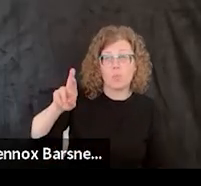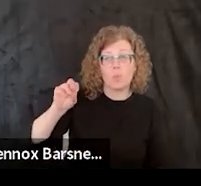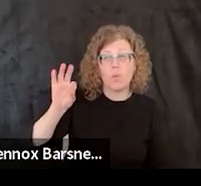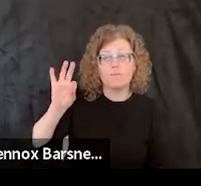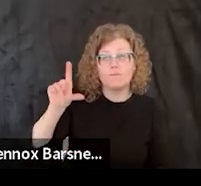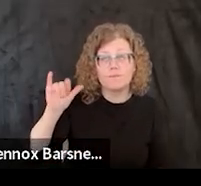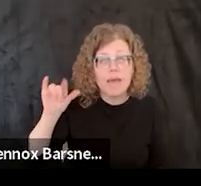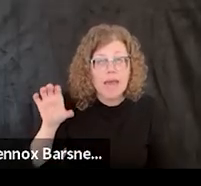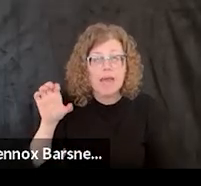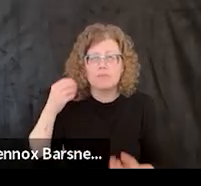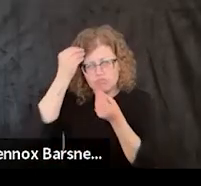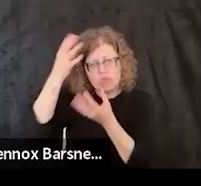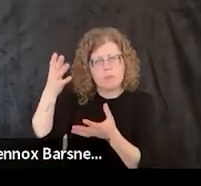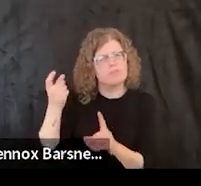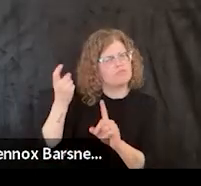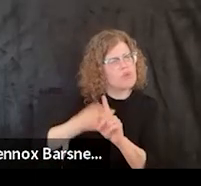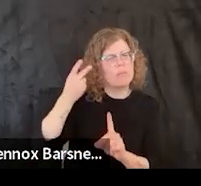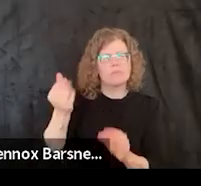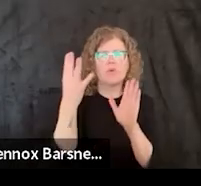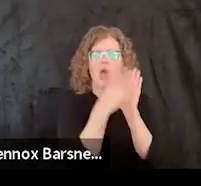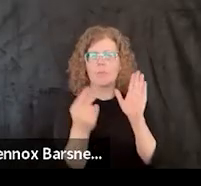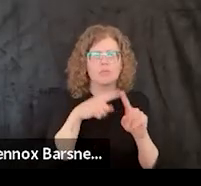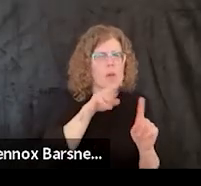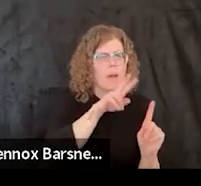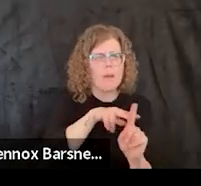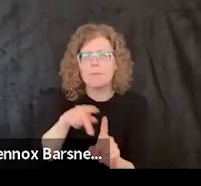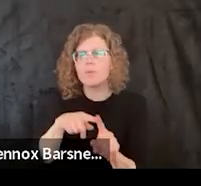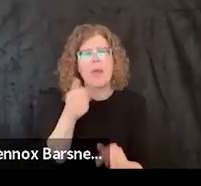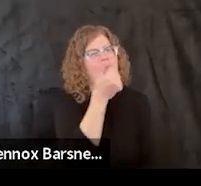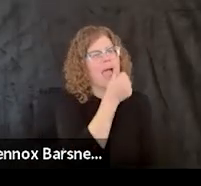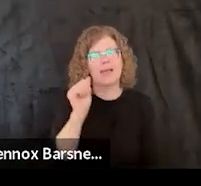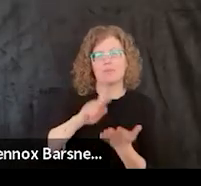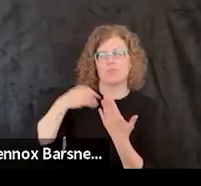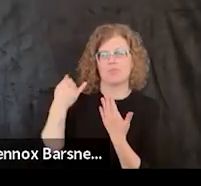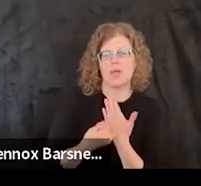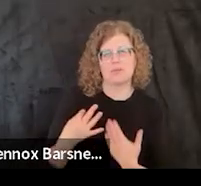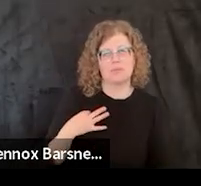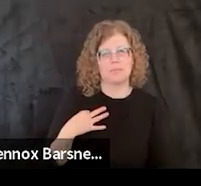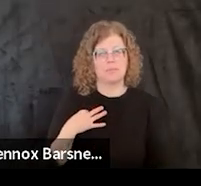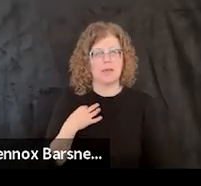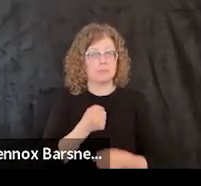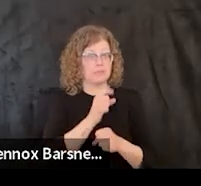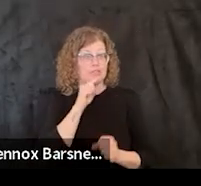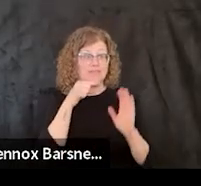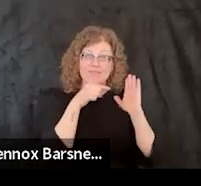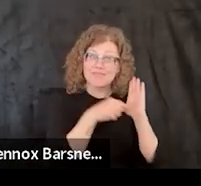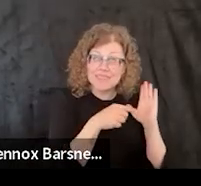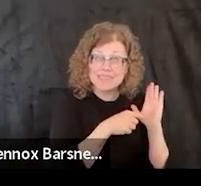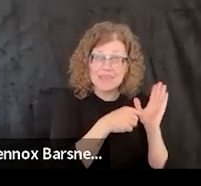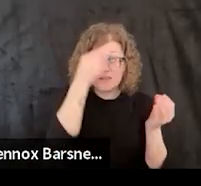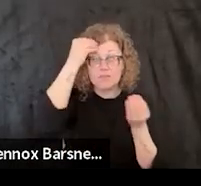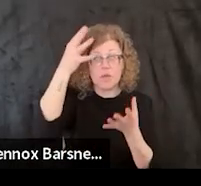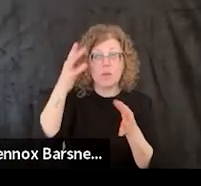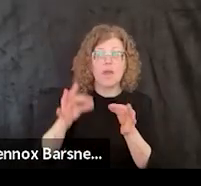grant application that you submit, so please ensure it's accurate and up to date before submitting. If you make changes to your profile